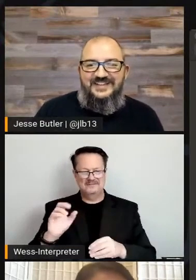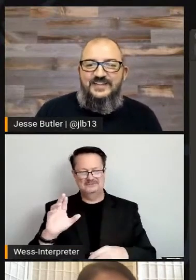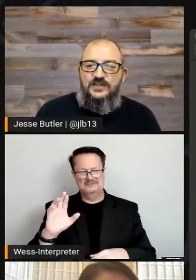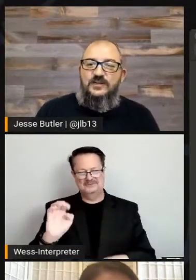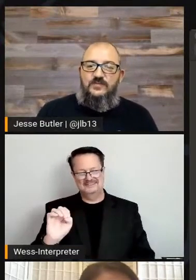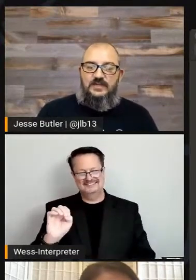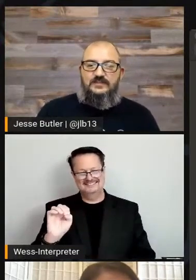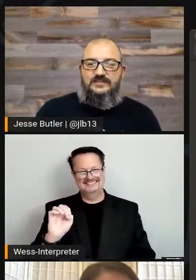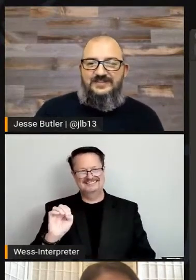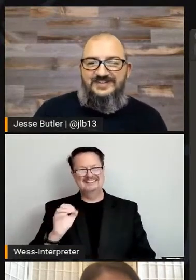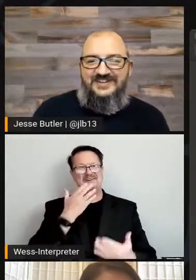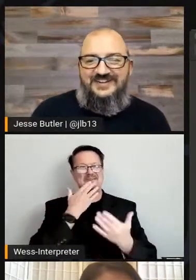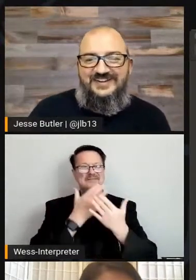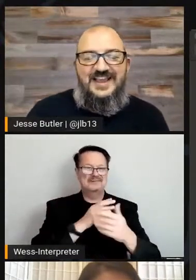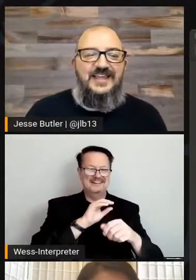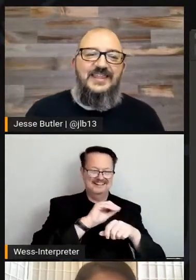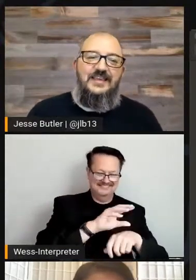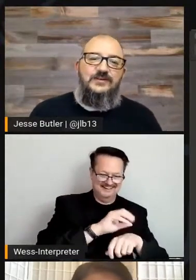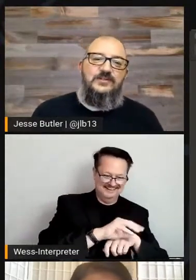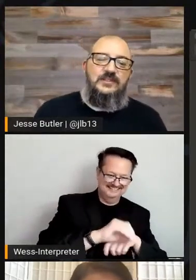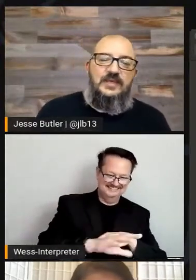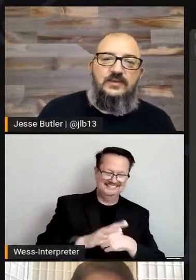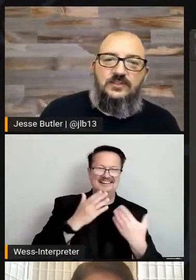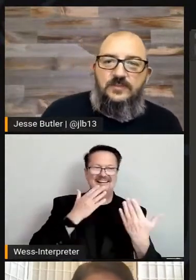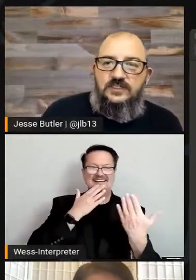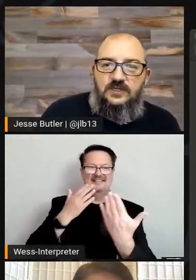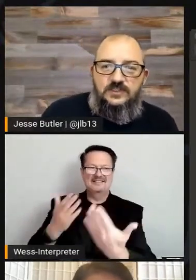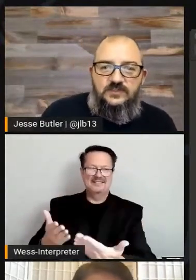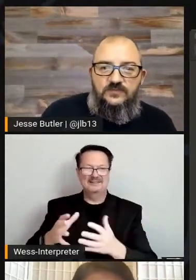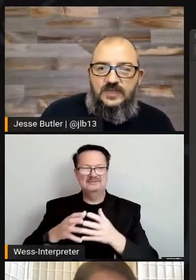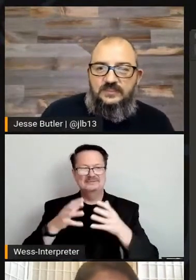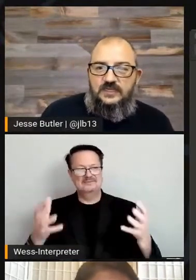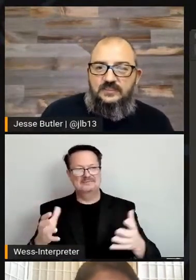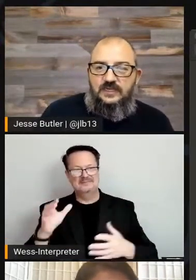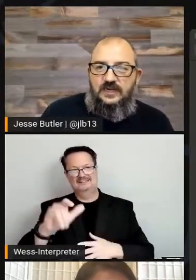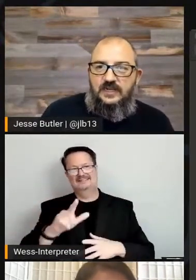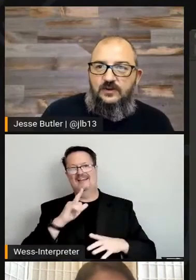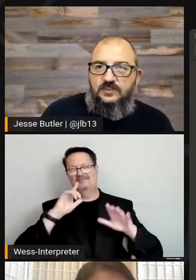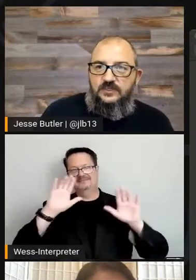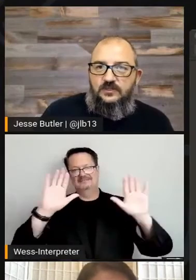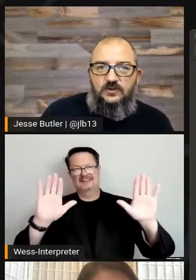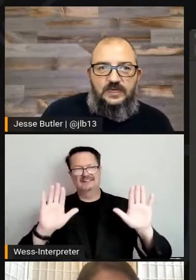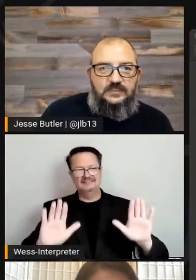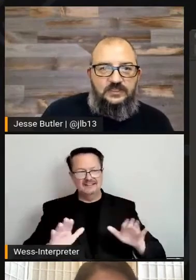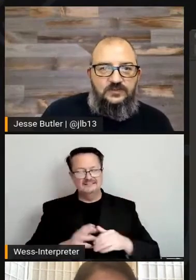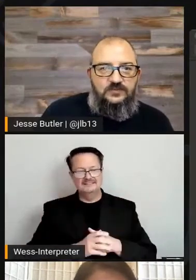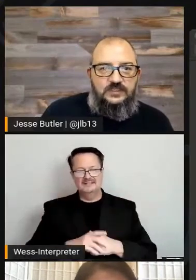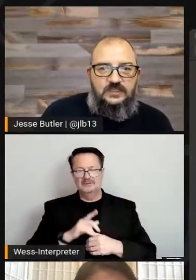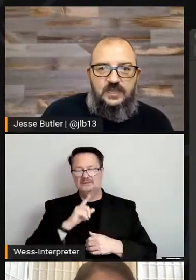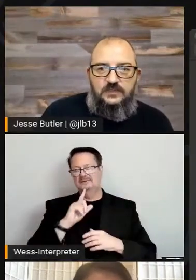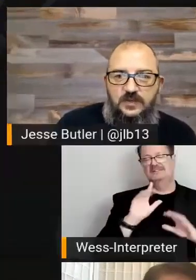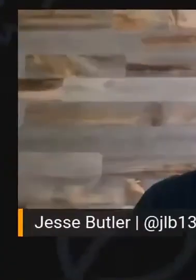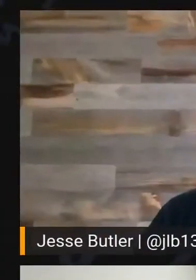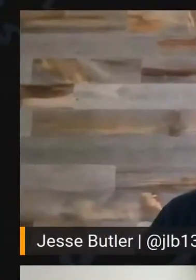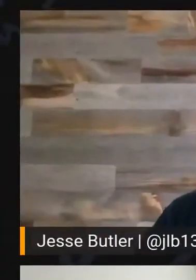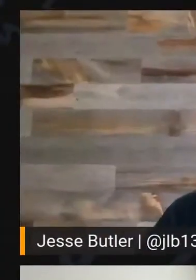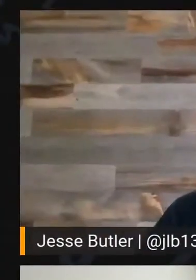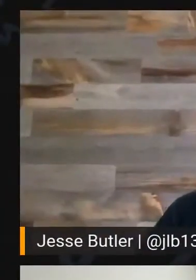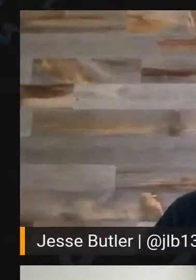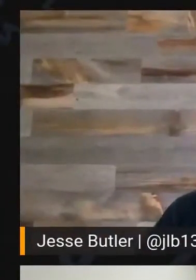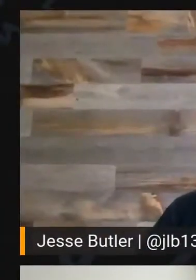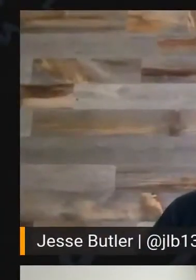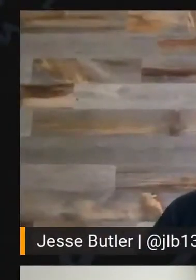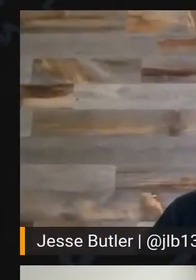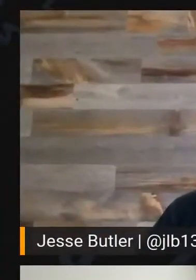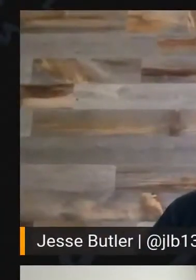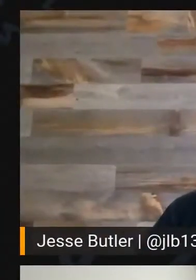But over Good to you, advice. Jesse. Yeah, thank you so much. That was fantastic, and it was a great session for us to end with. I think